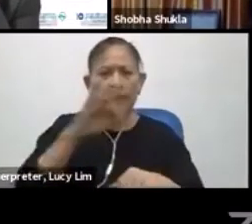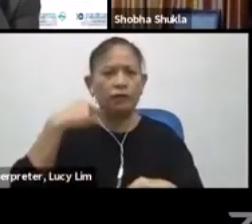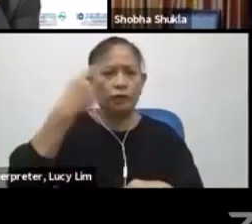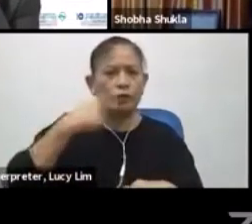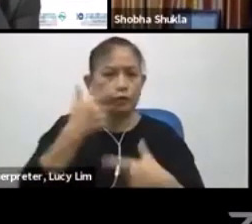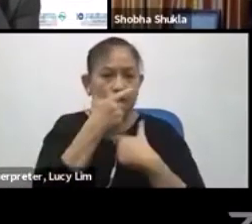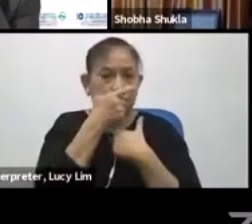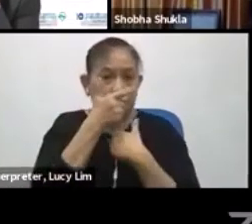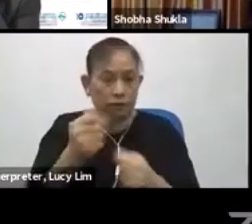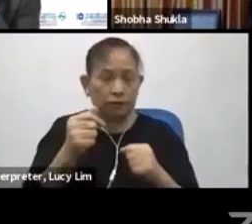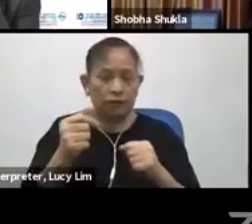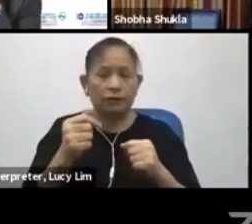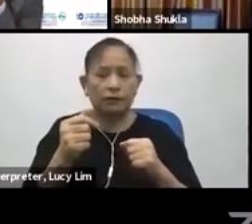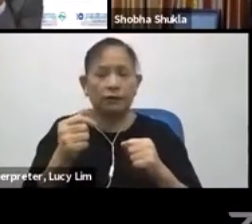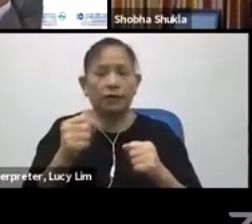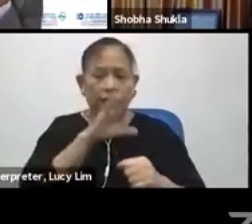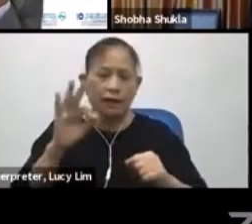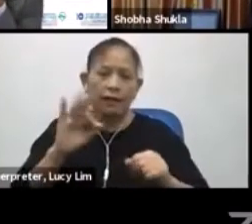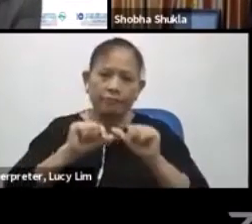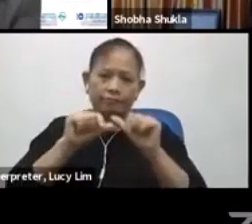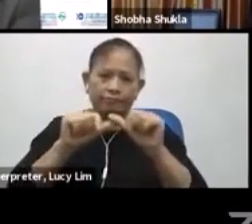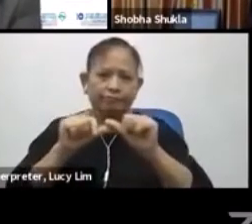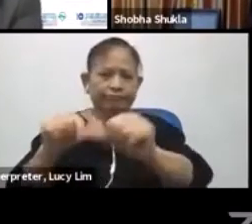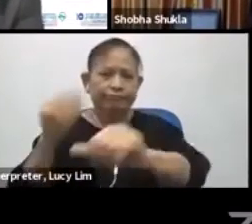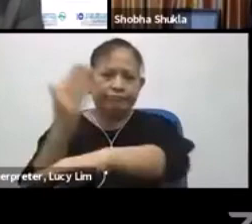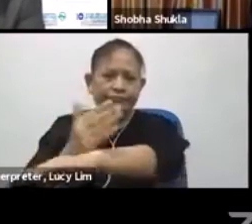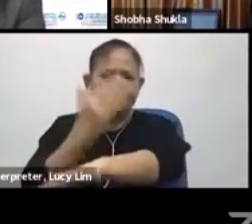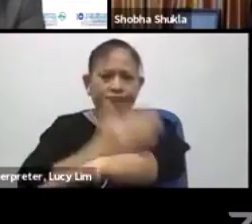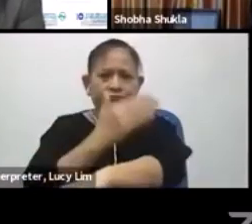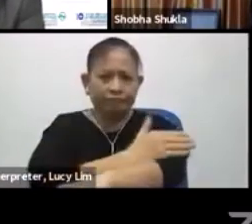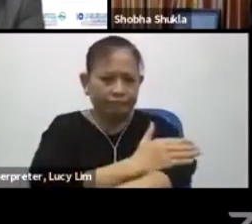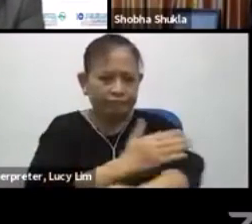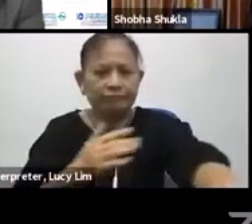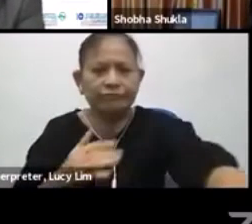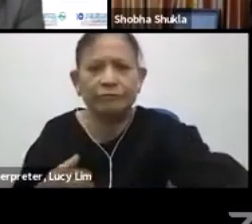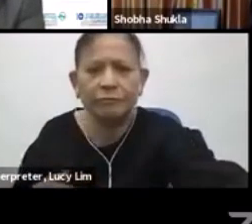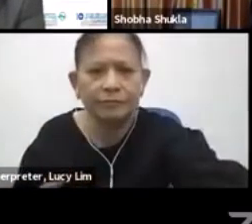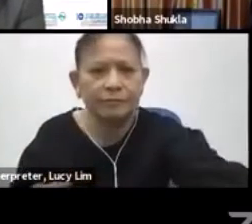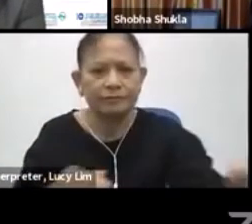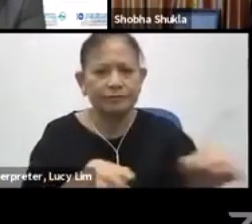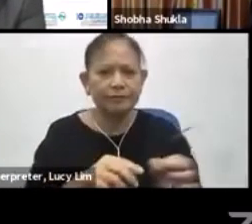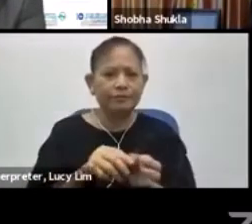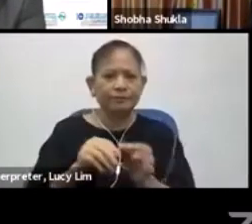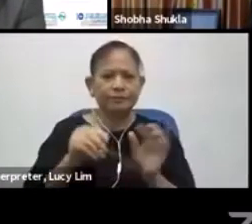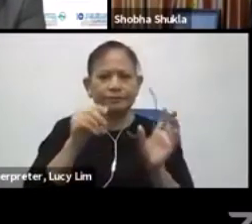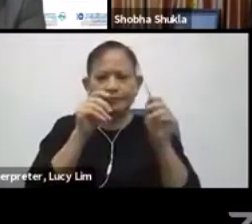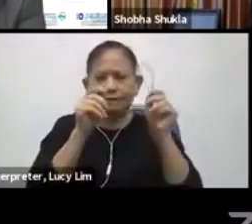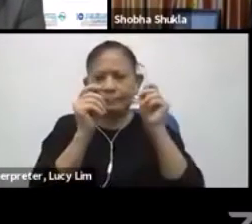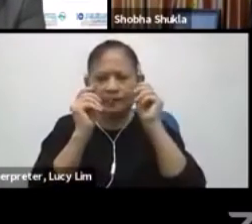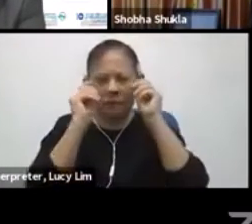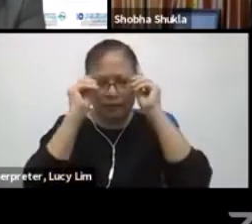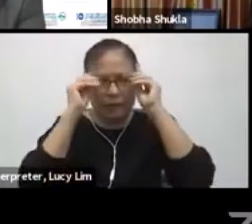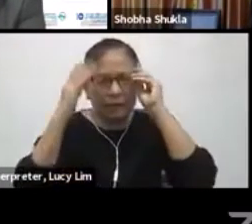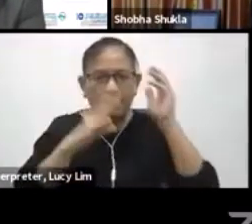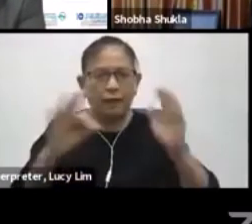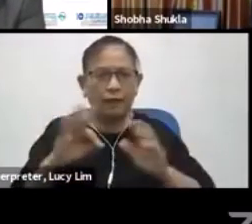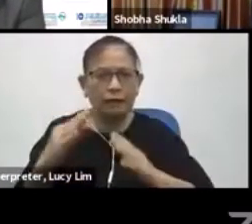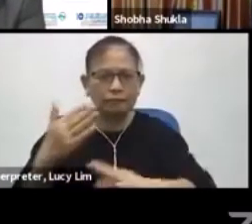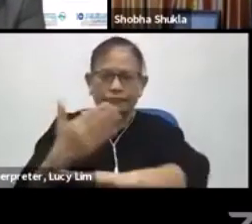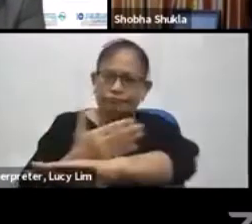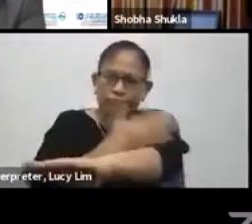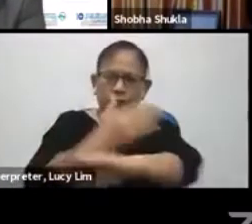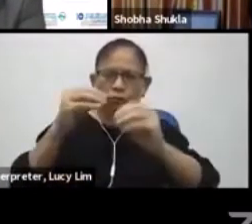area to continue to include that lens as you go forward in, you know, a more research in this area. Thank you,